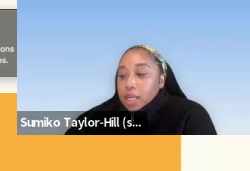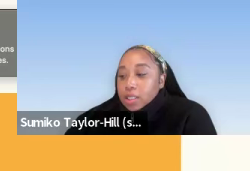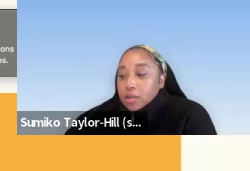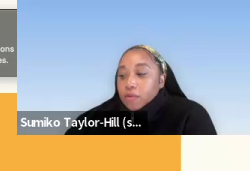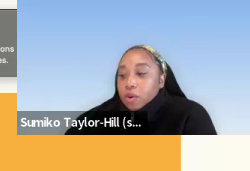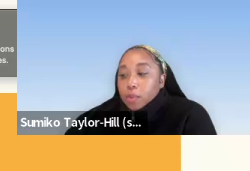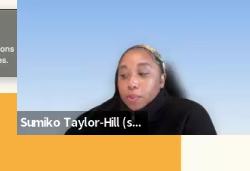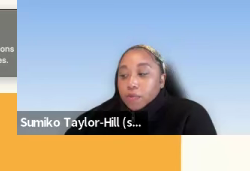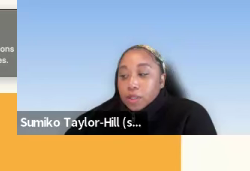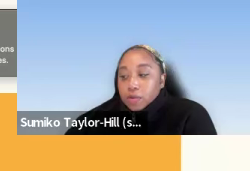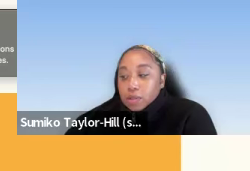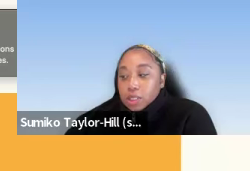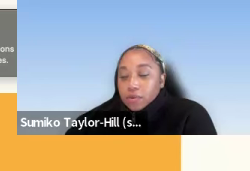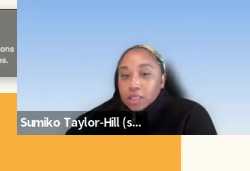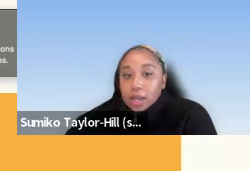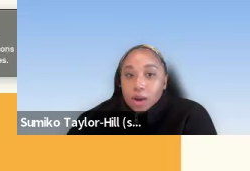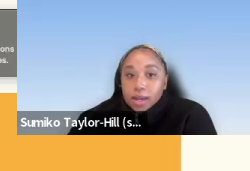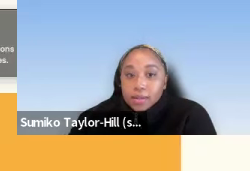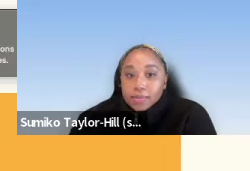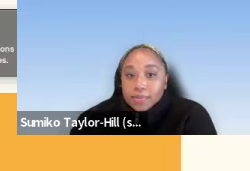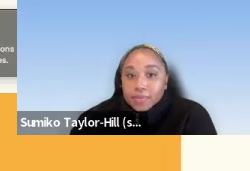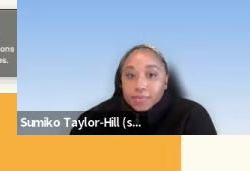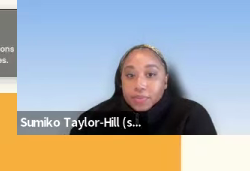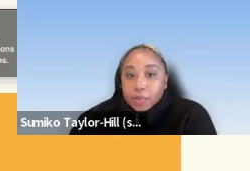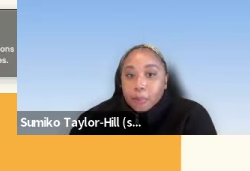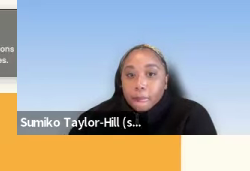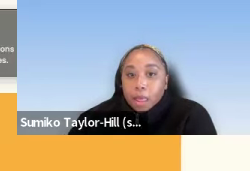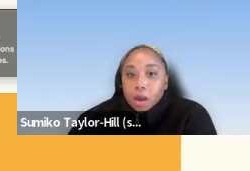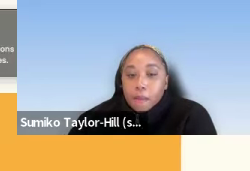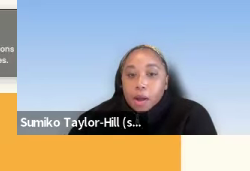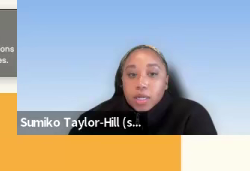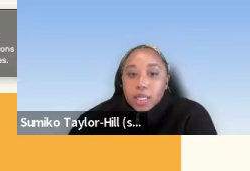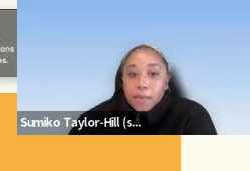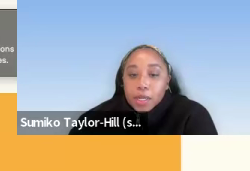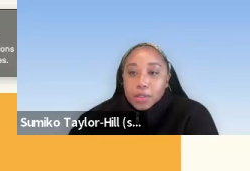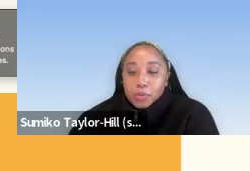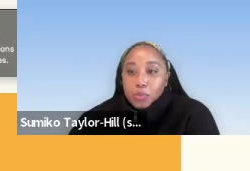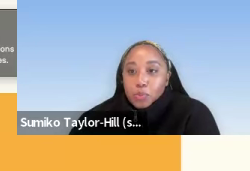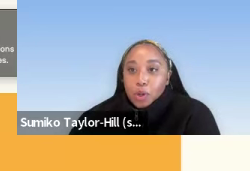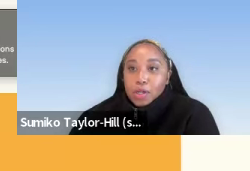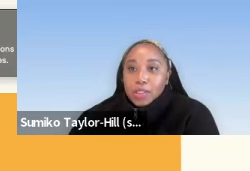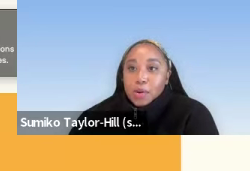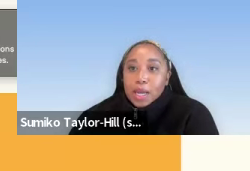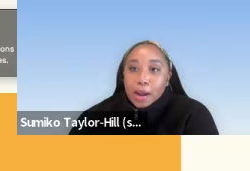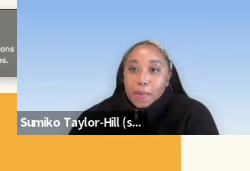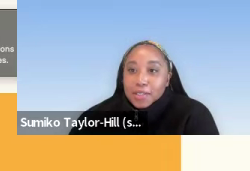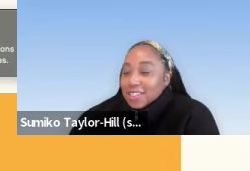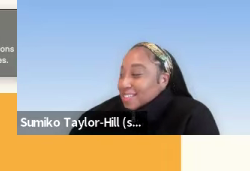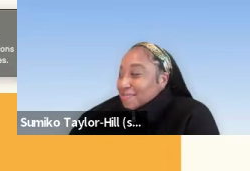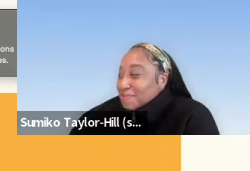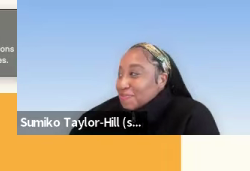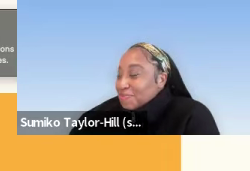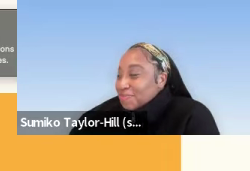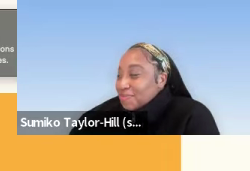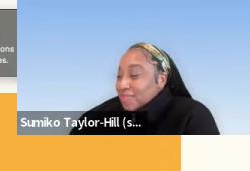offering recommendations for improving service delivery statewide. I apologize. I'm going to work on slowing down. I